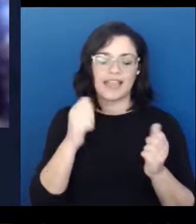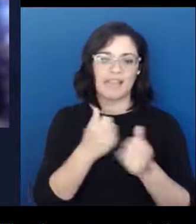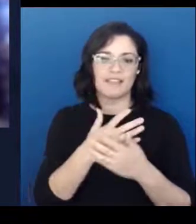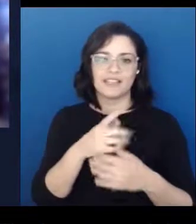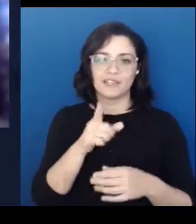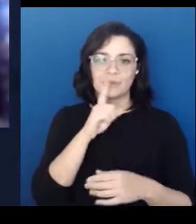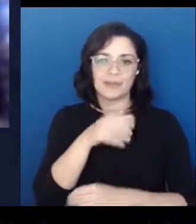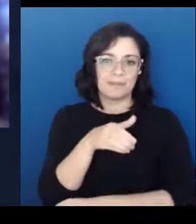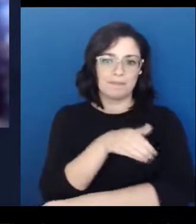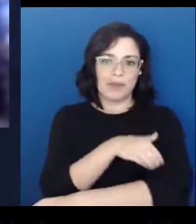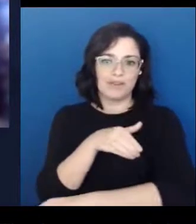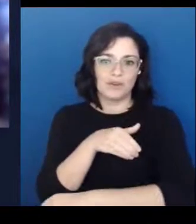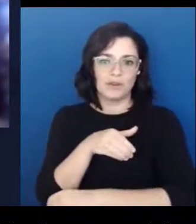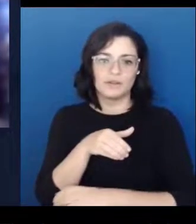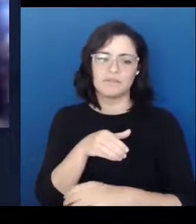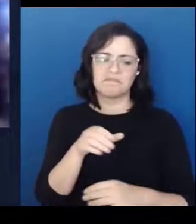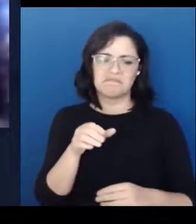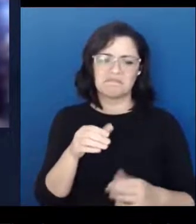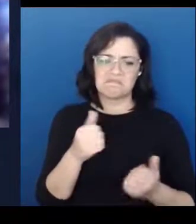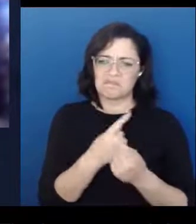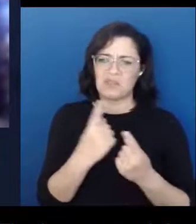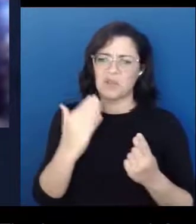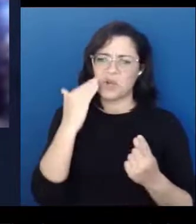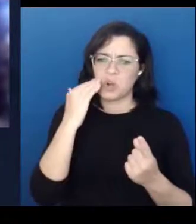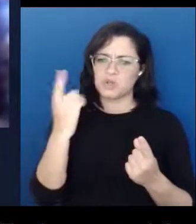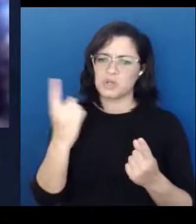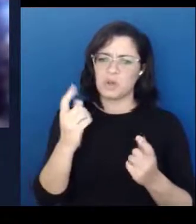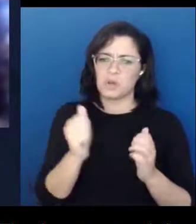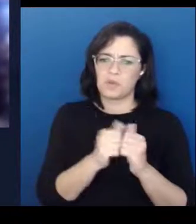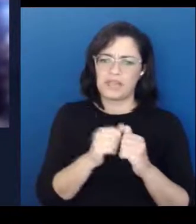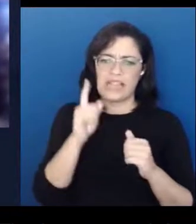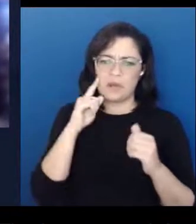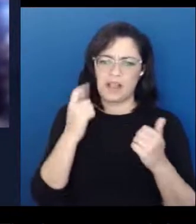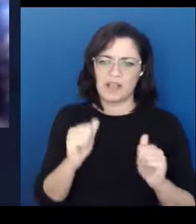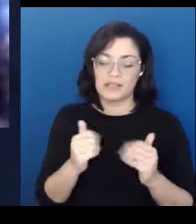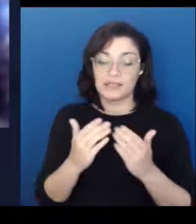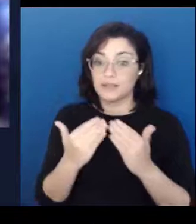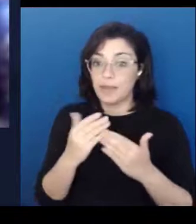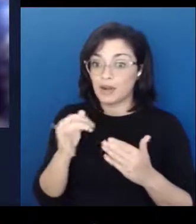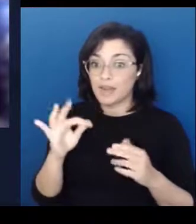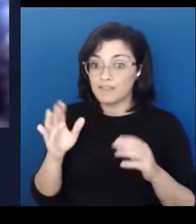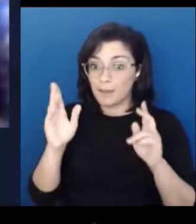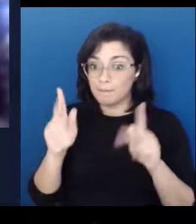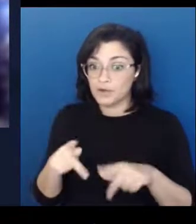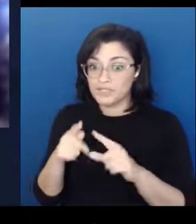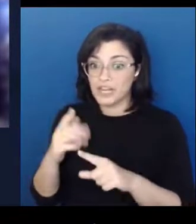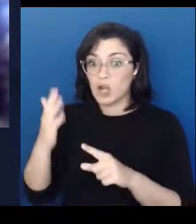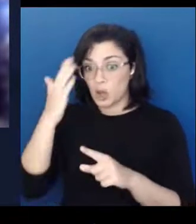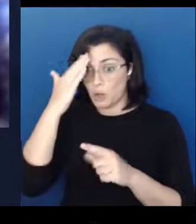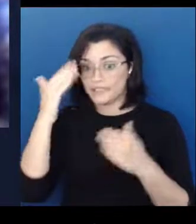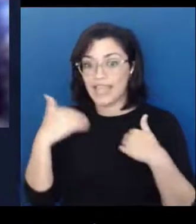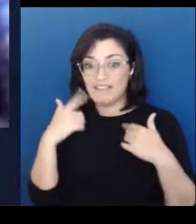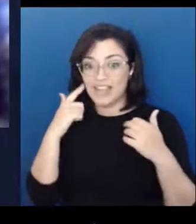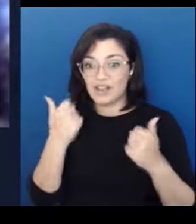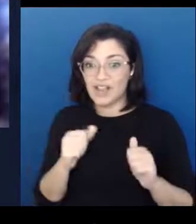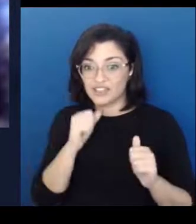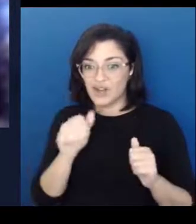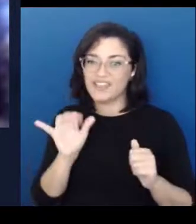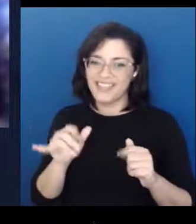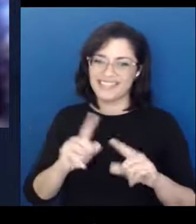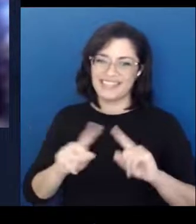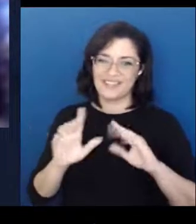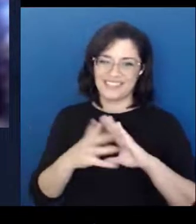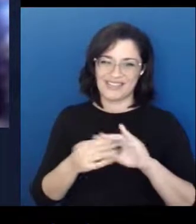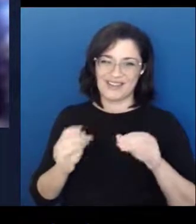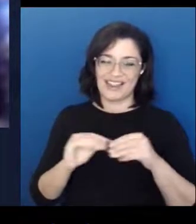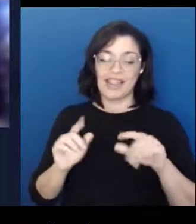loss. Whether the person with hearing loss knows they have hearing loss is a different story. But I bet we all know somebody with hearing